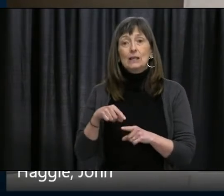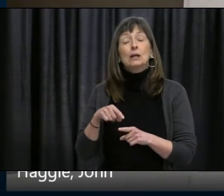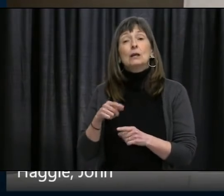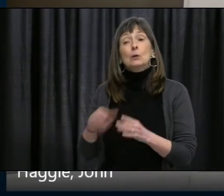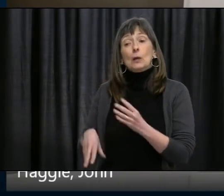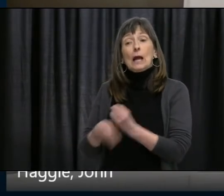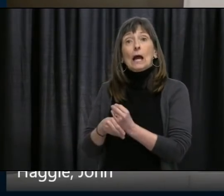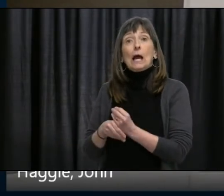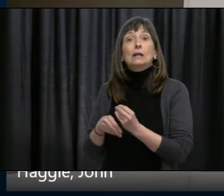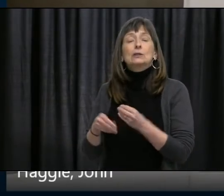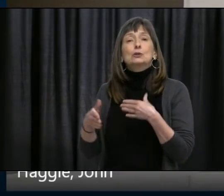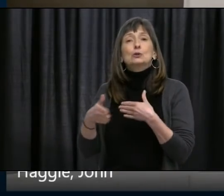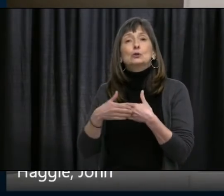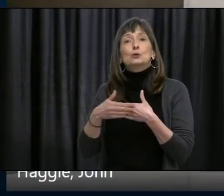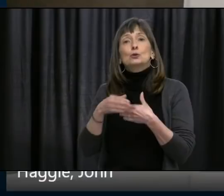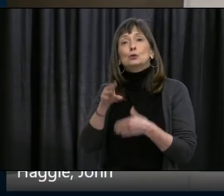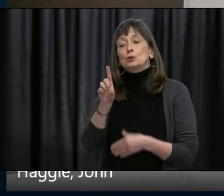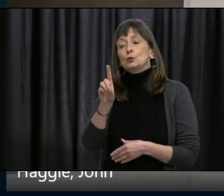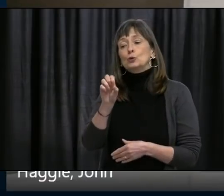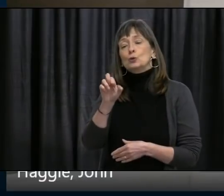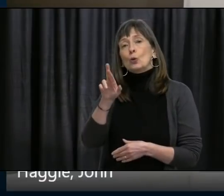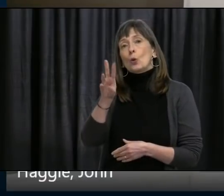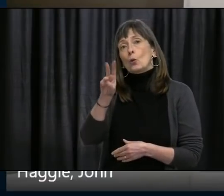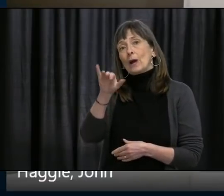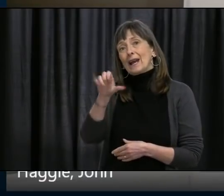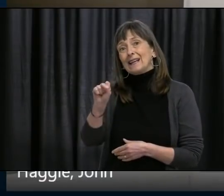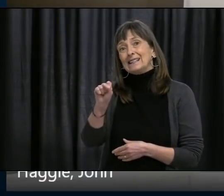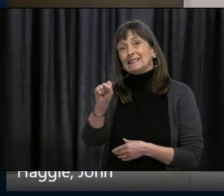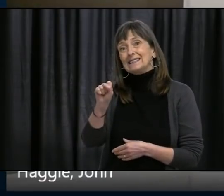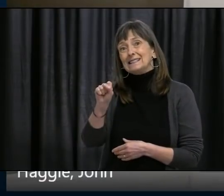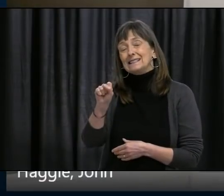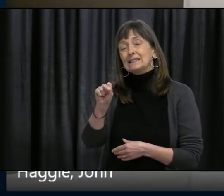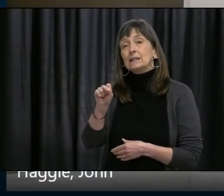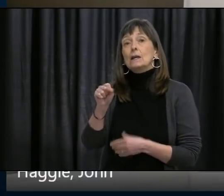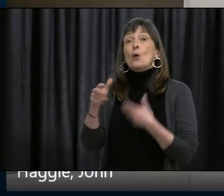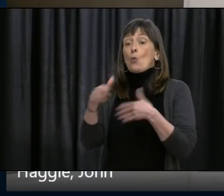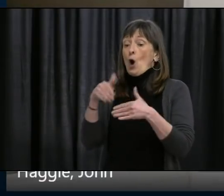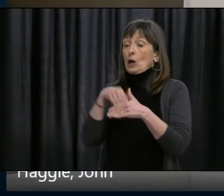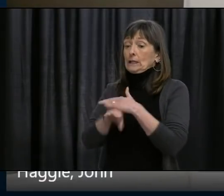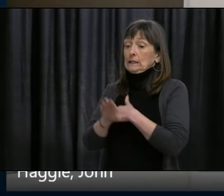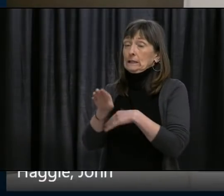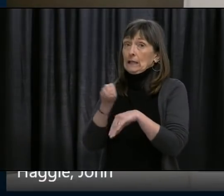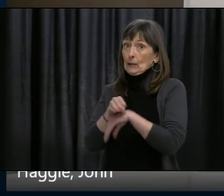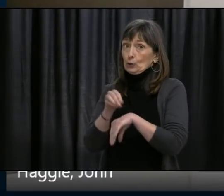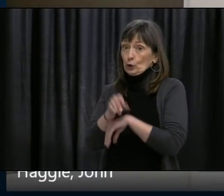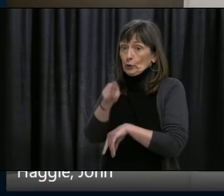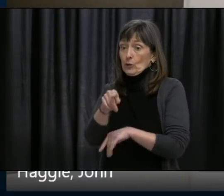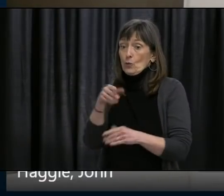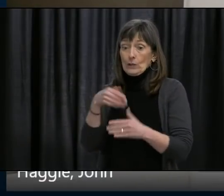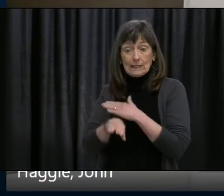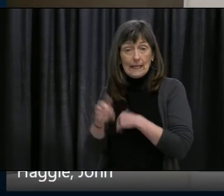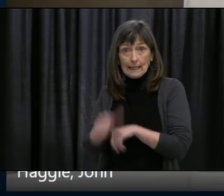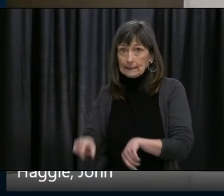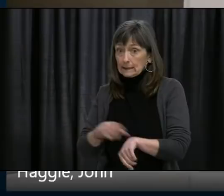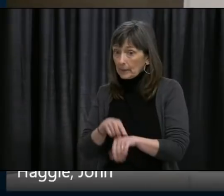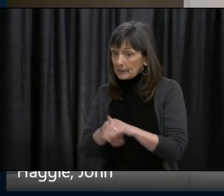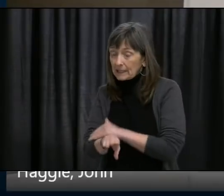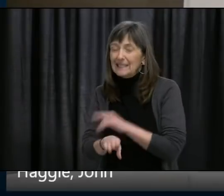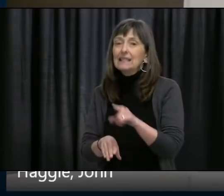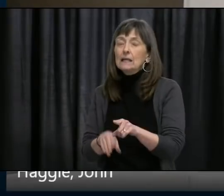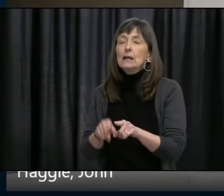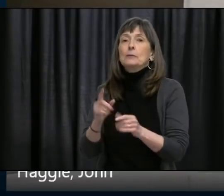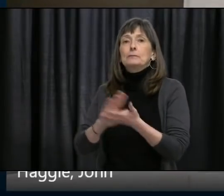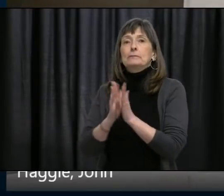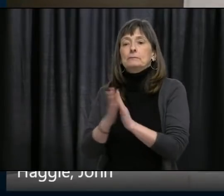we deemed doorways, our walk-in clinics, an essential service. So they are in maybe as many